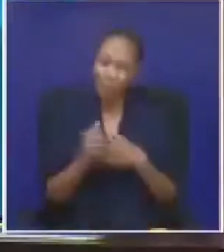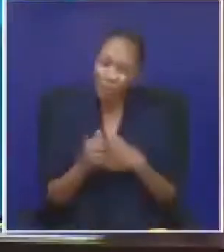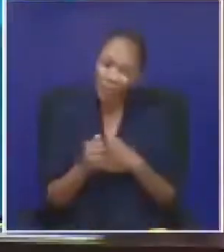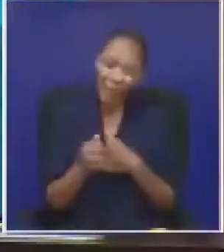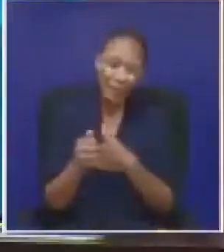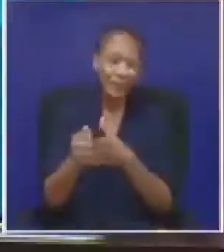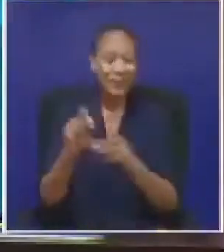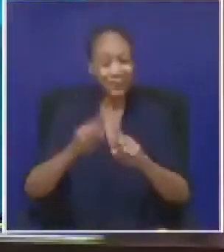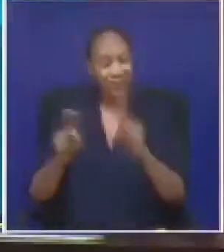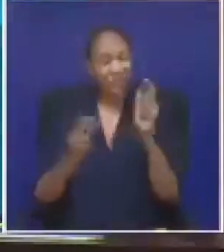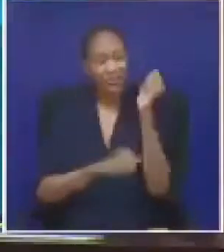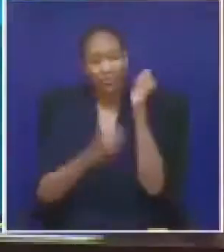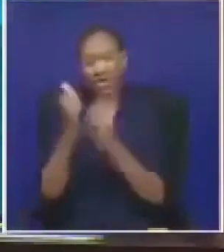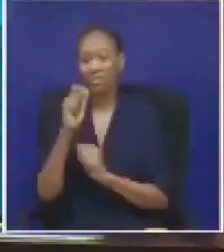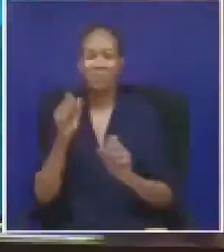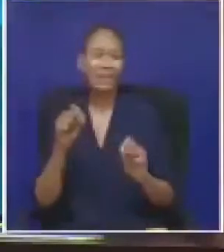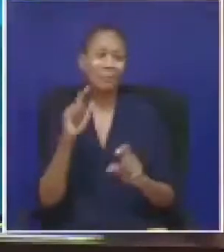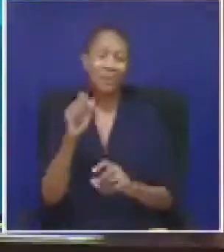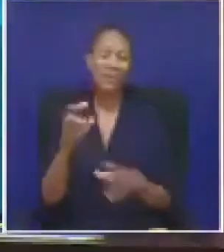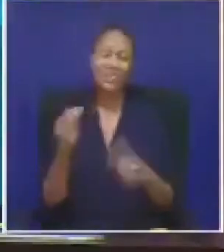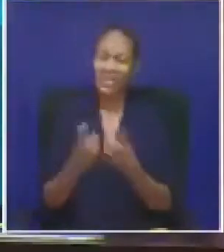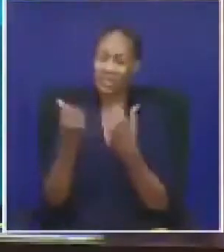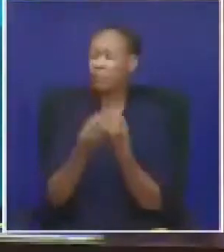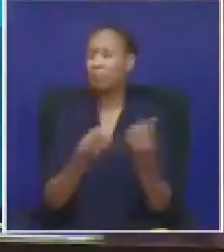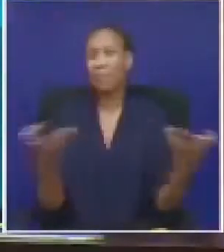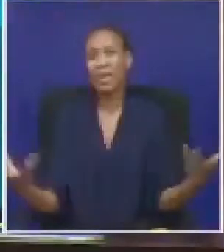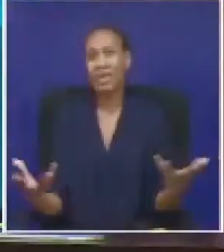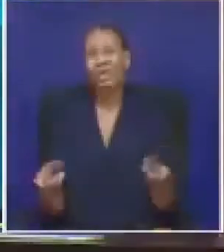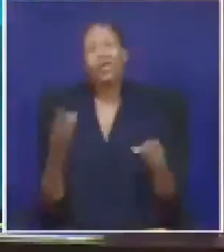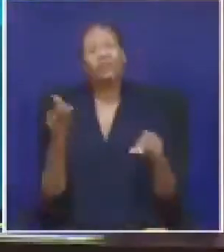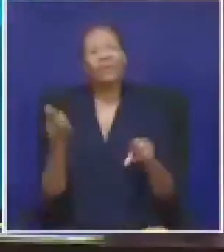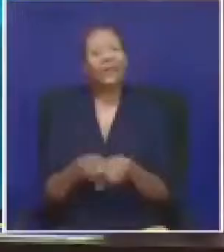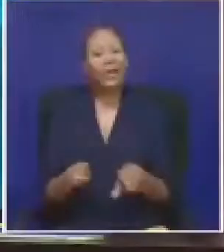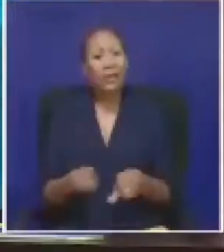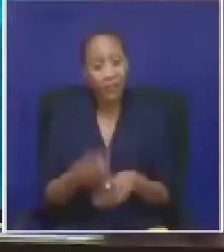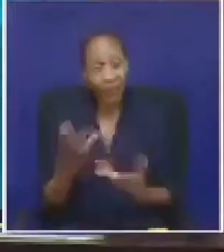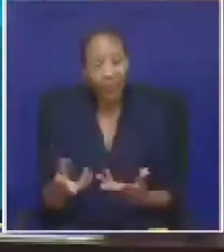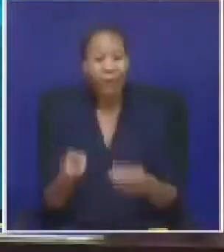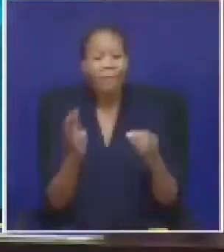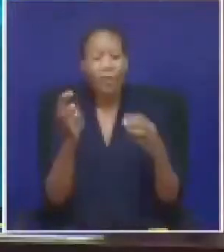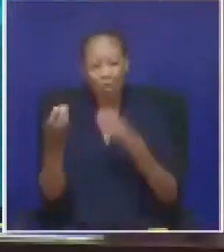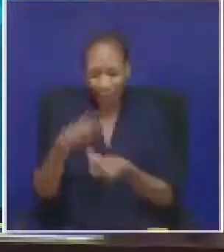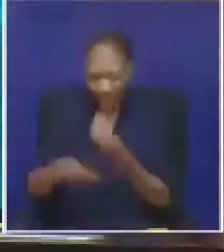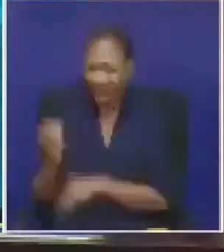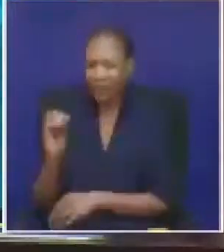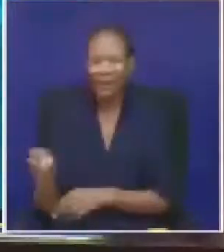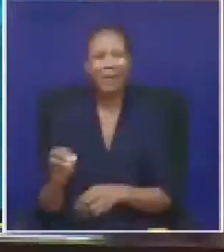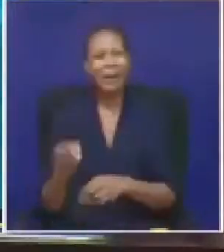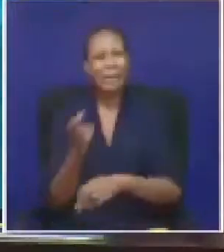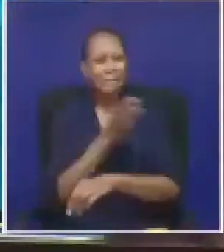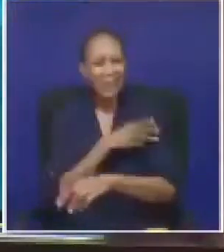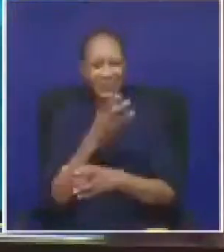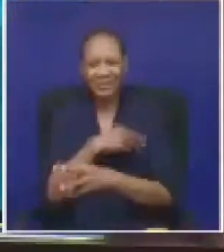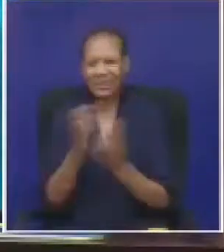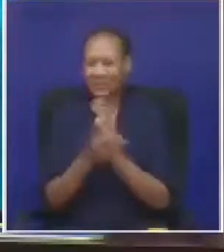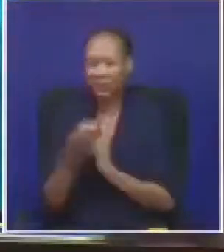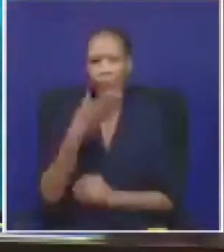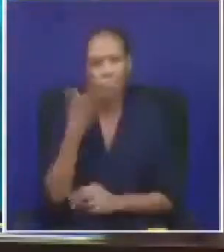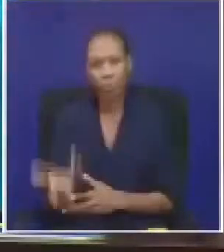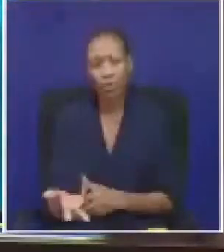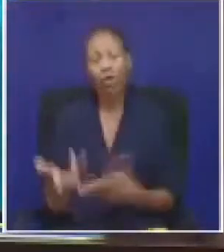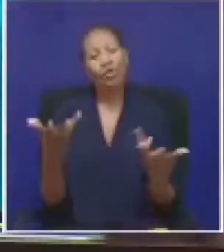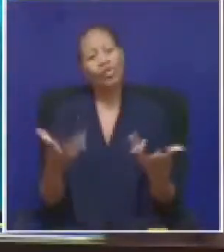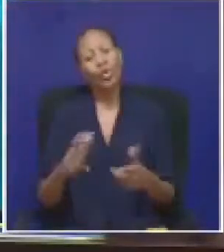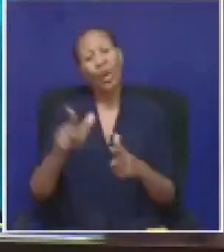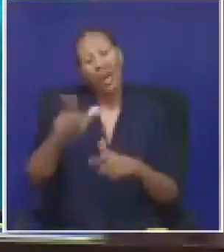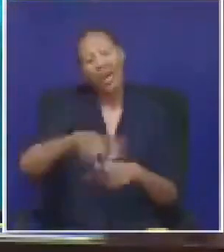forward, while also beset with internal factionalism, mismanagement, and corruption, they remain critical stakeholders in land